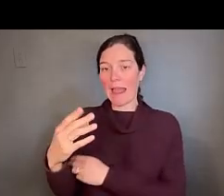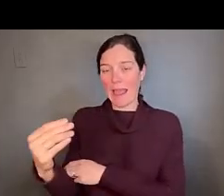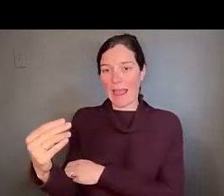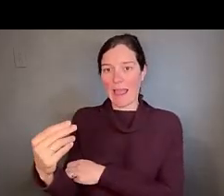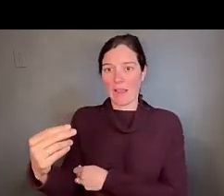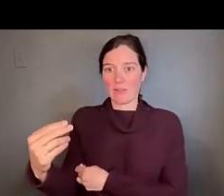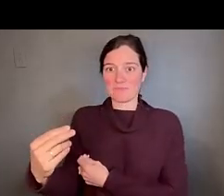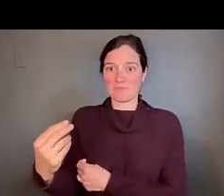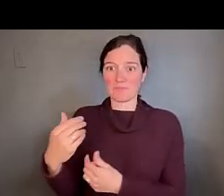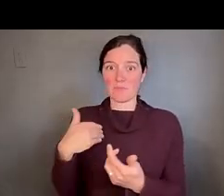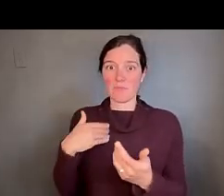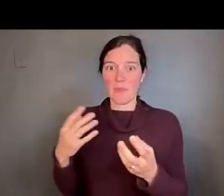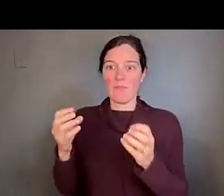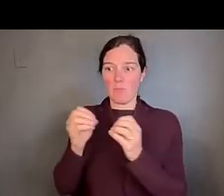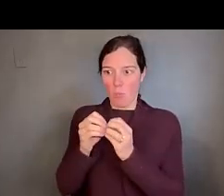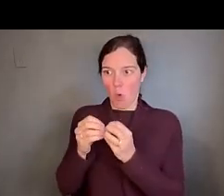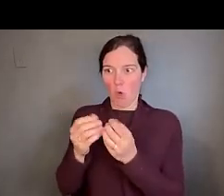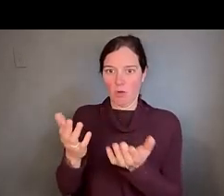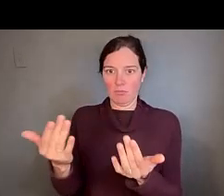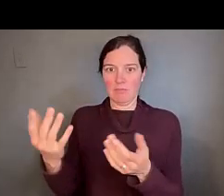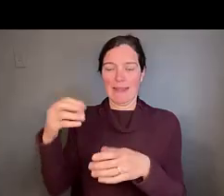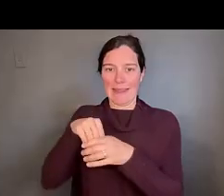we bring more people into the system.